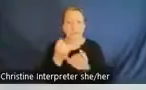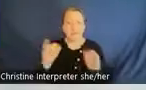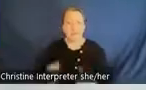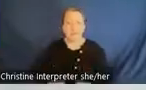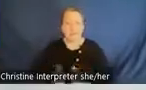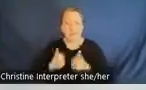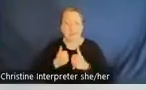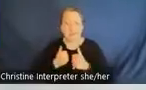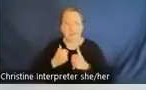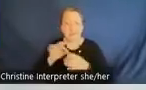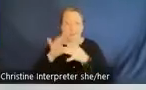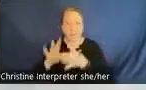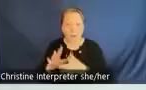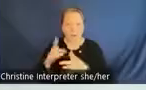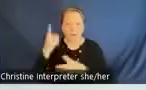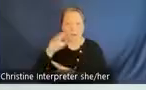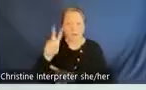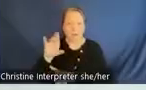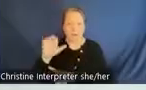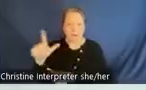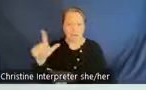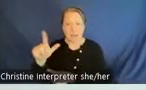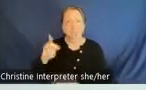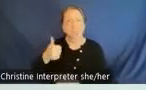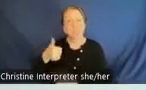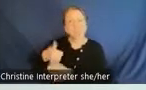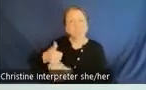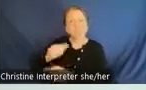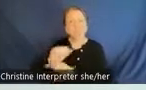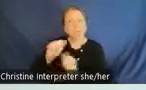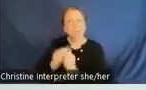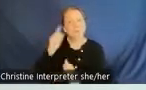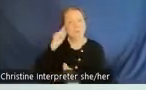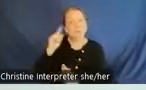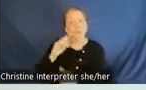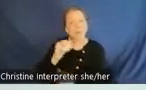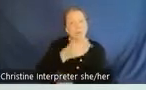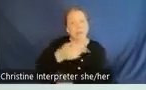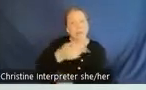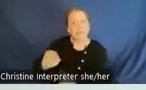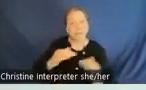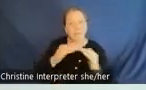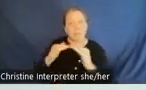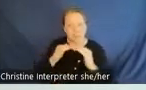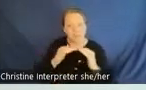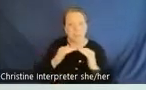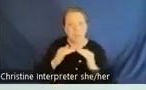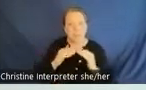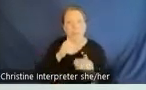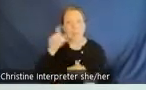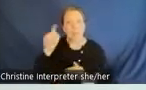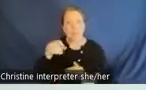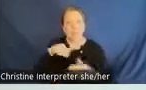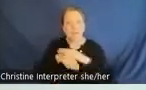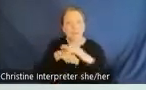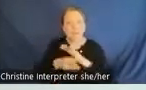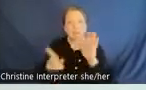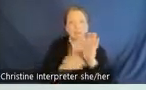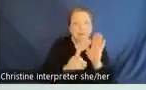for Independent Living, who has been working with deaf and hard of hearing peers who need accessible alarms and